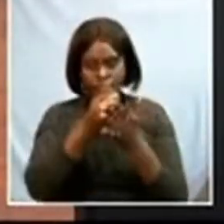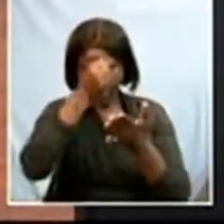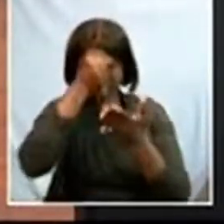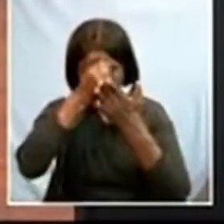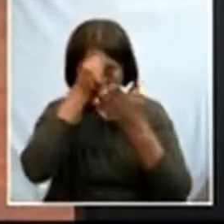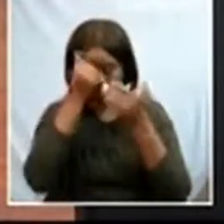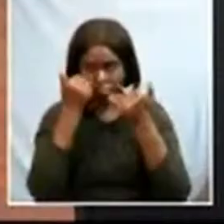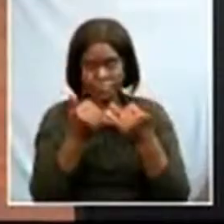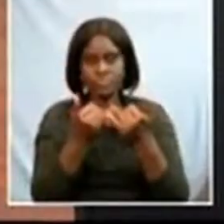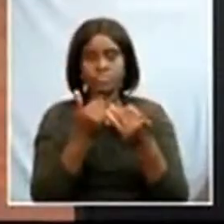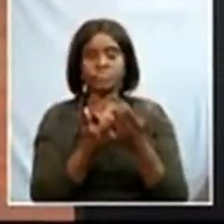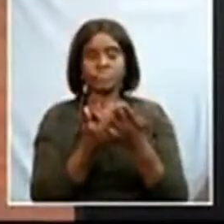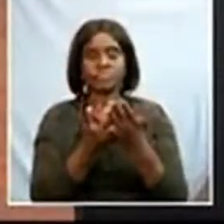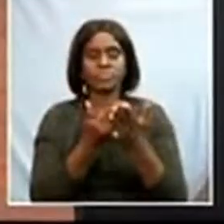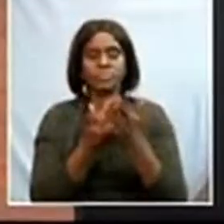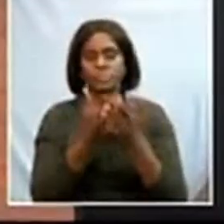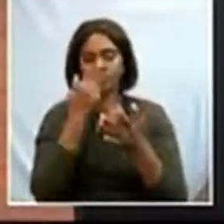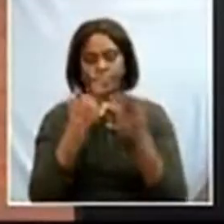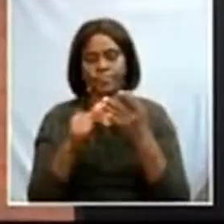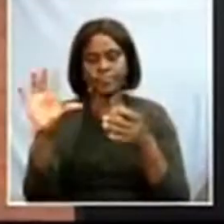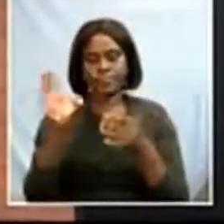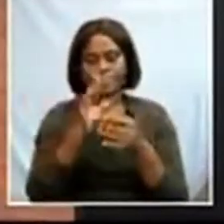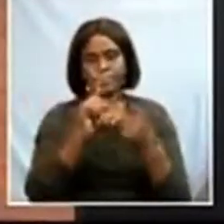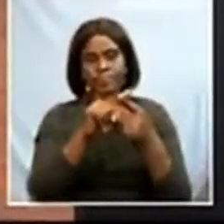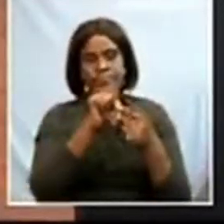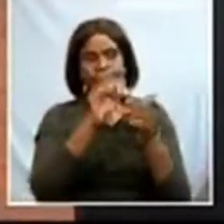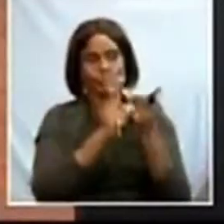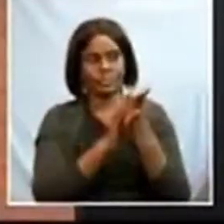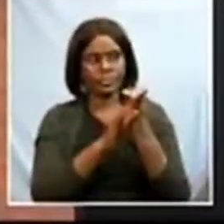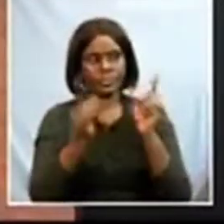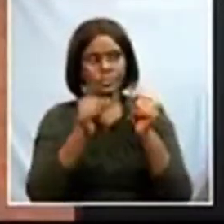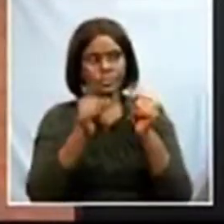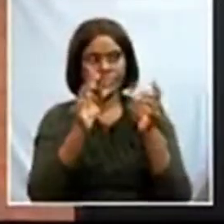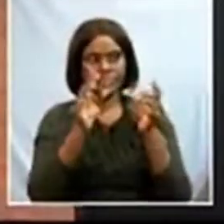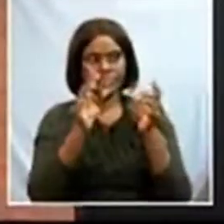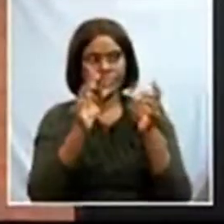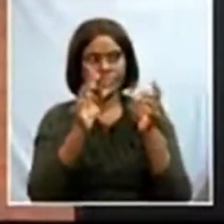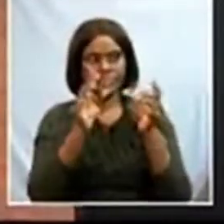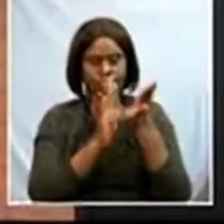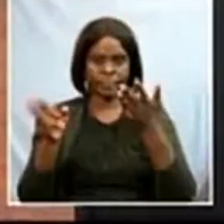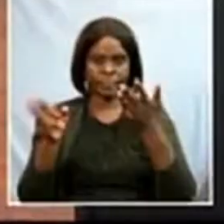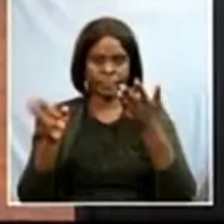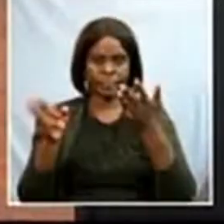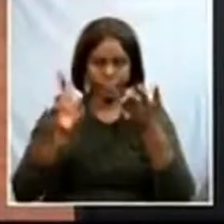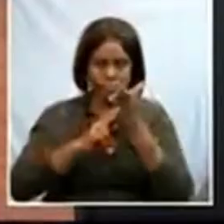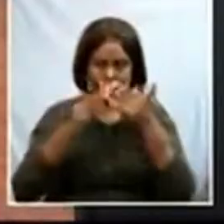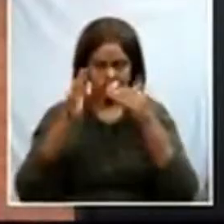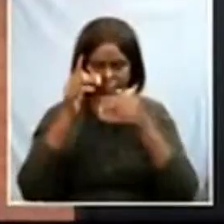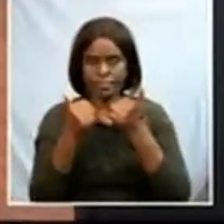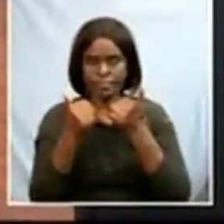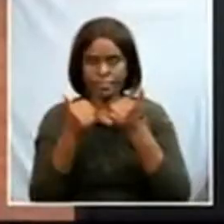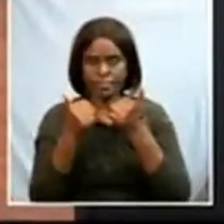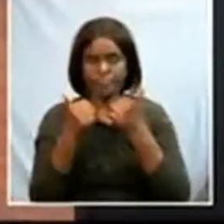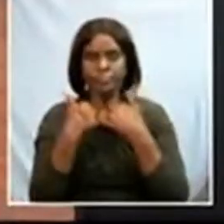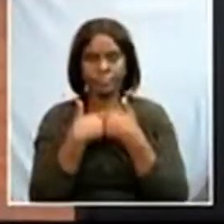students now should go back to that school when the school has been reopened because